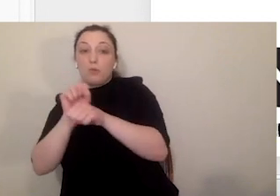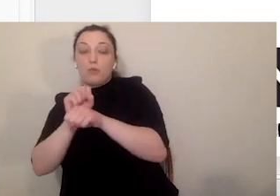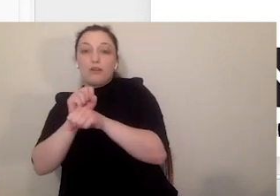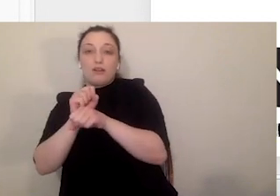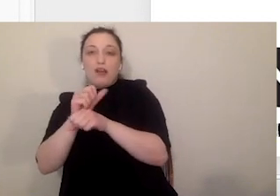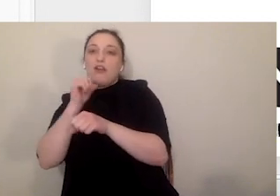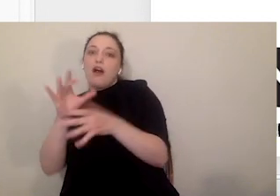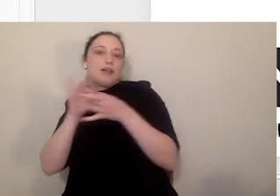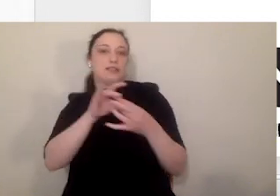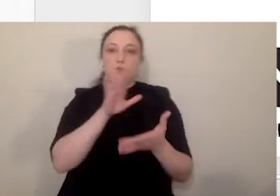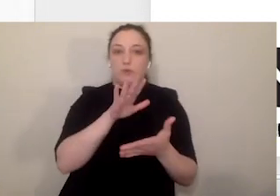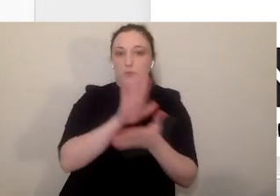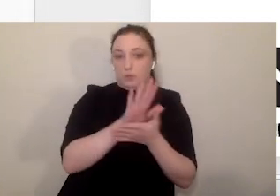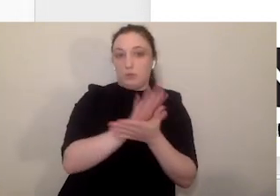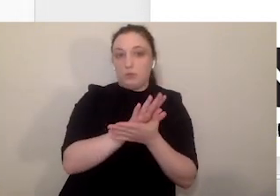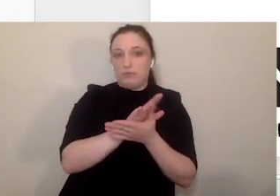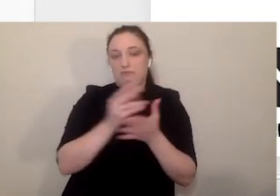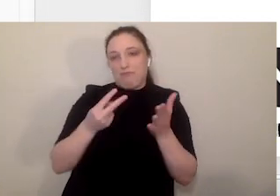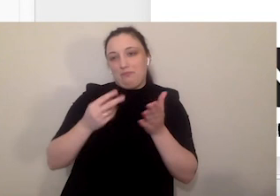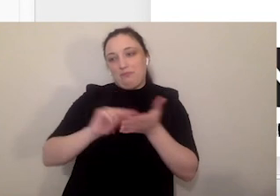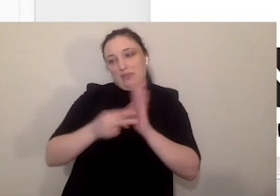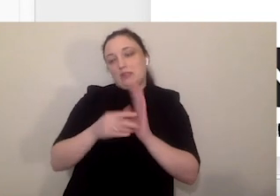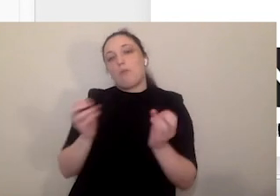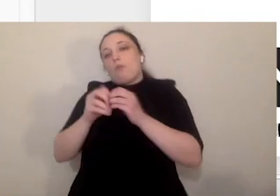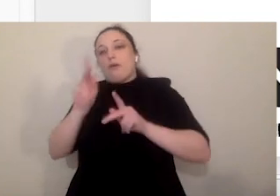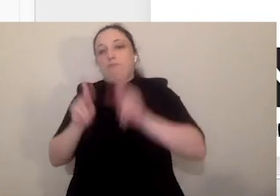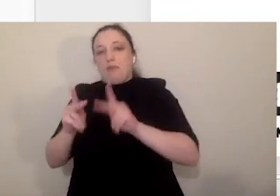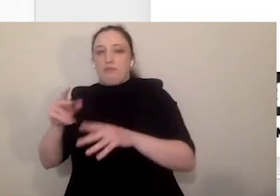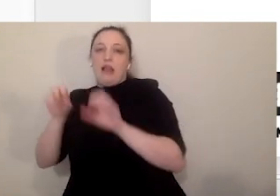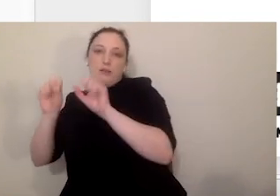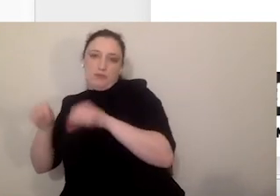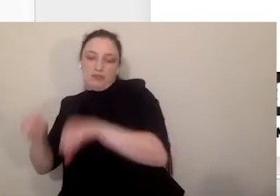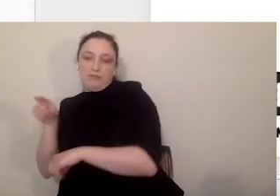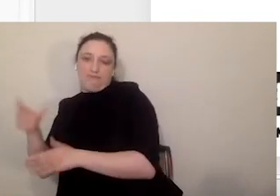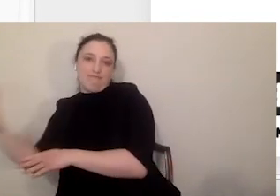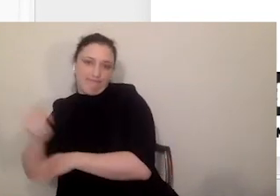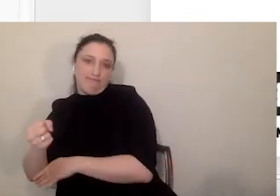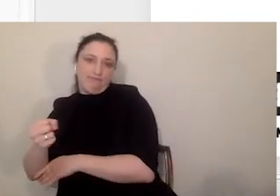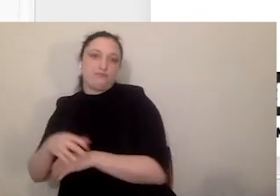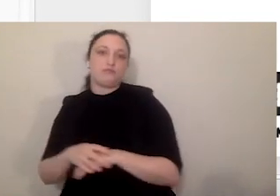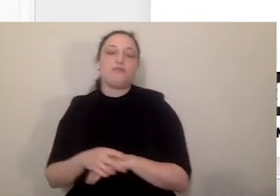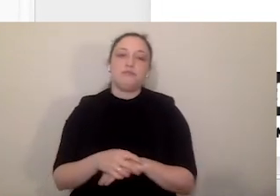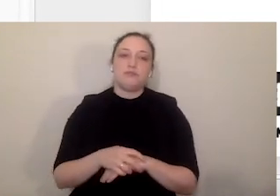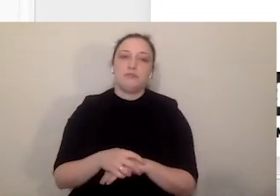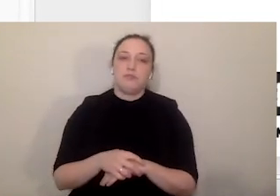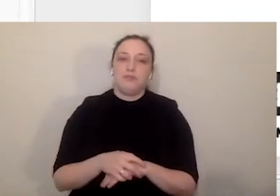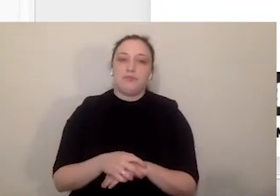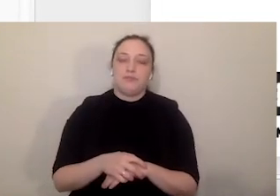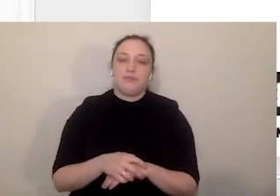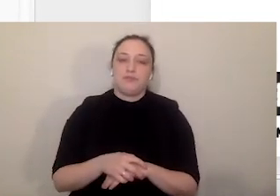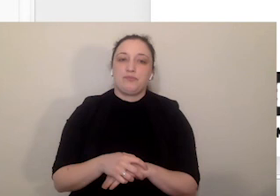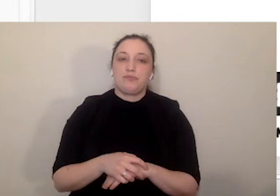experiences. Community volunteering, on the other hand, 52% SME compared to 44% for a large employer. Let's turn our attention